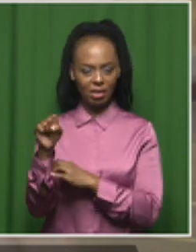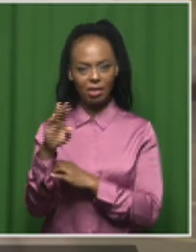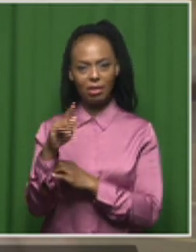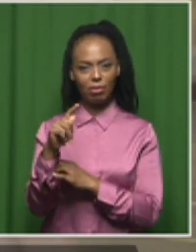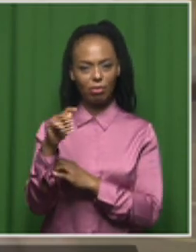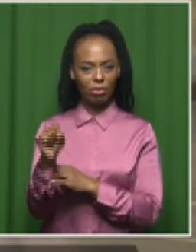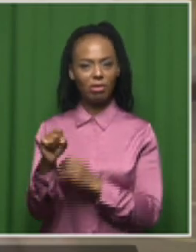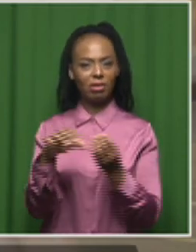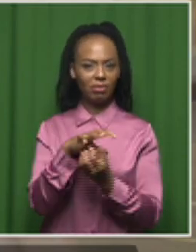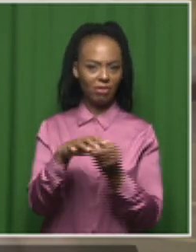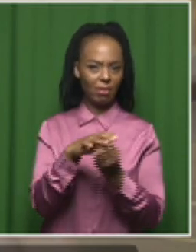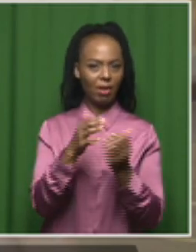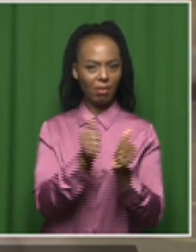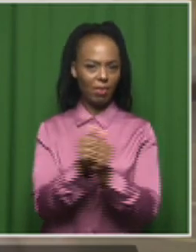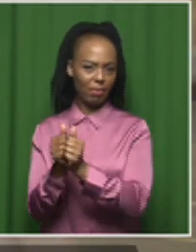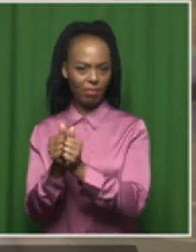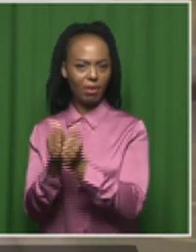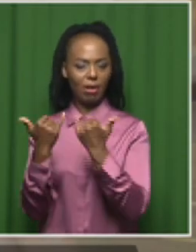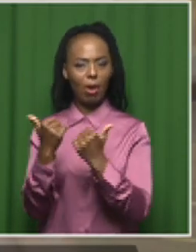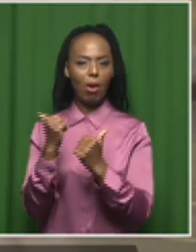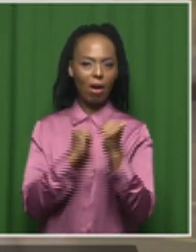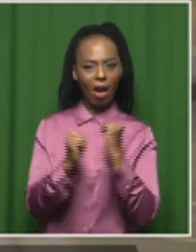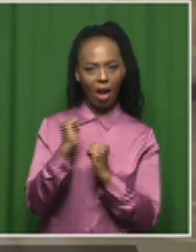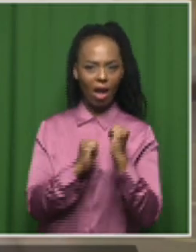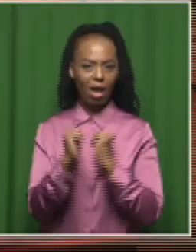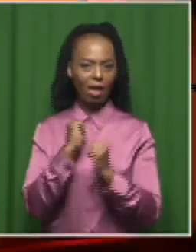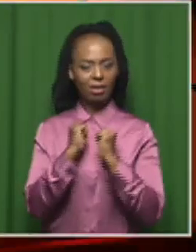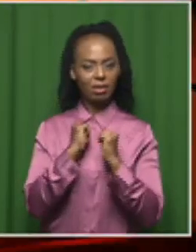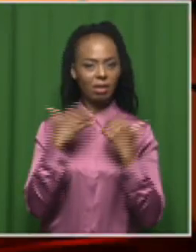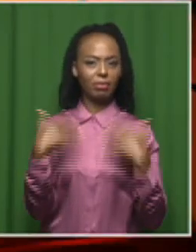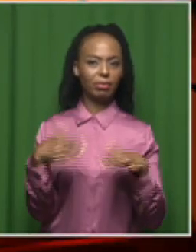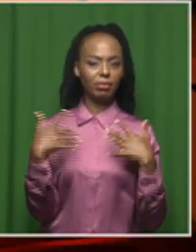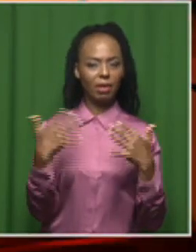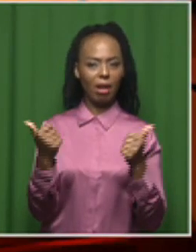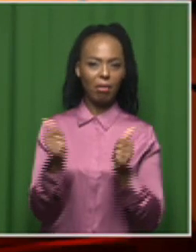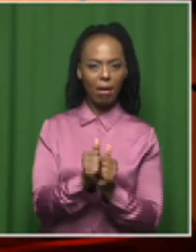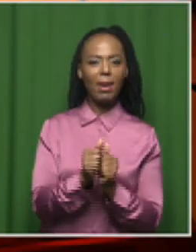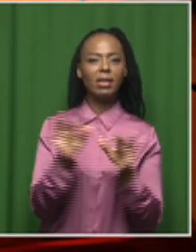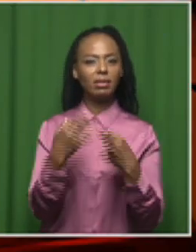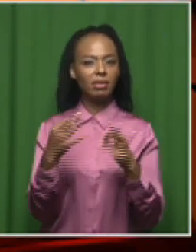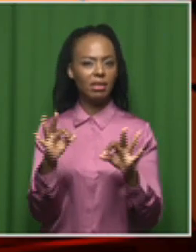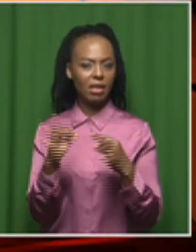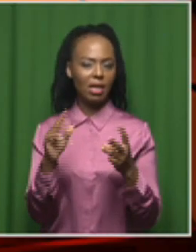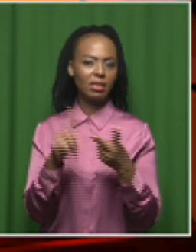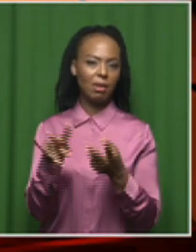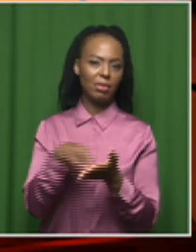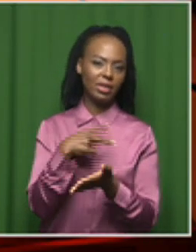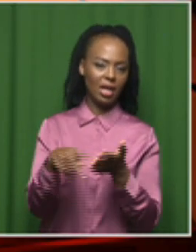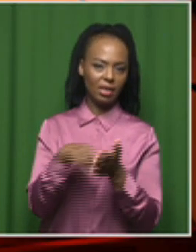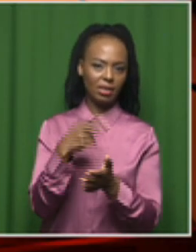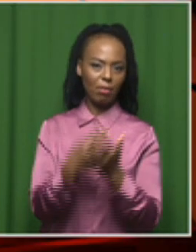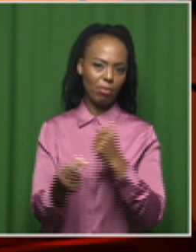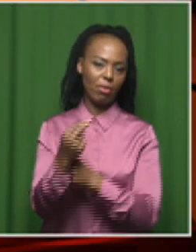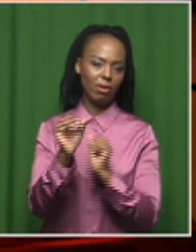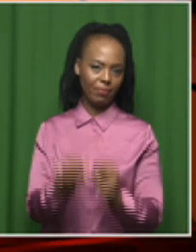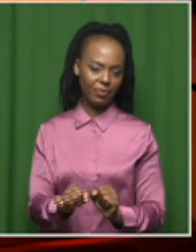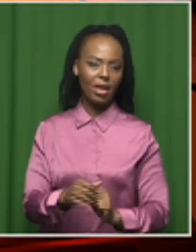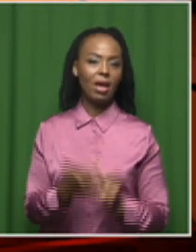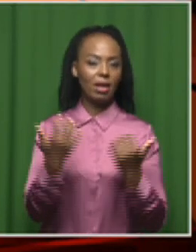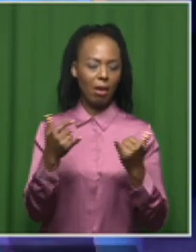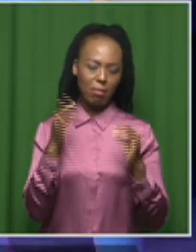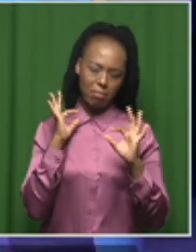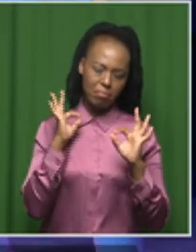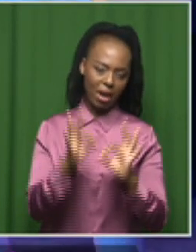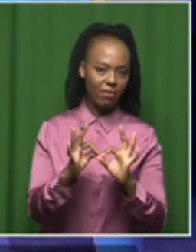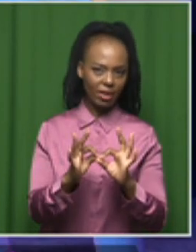featuring an all-star cast, stunning sets, catchy songs that, of course, will have you singing and dancing along. And today, we have a perfectly